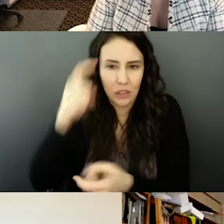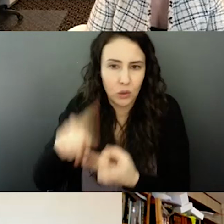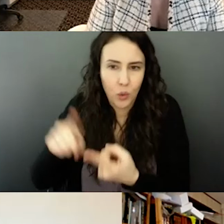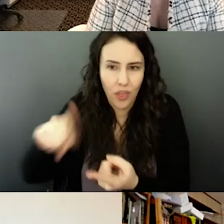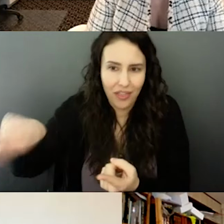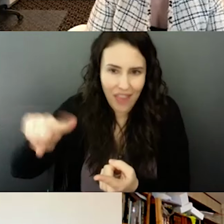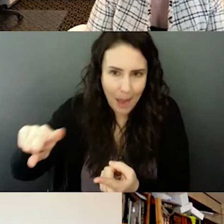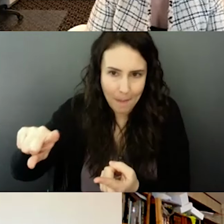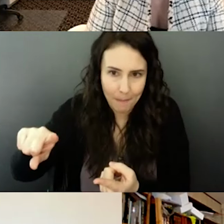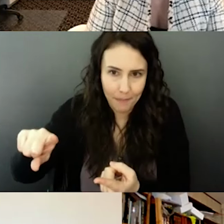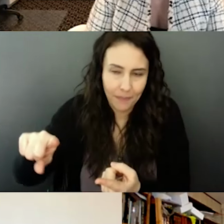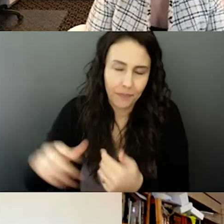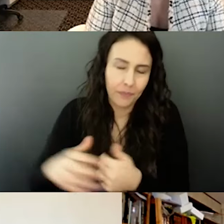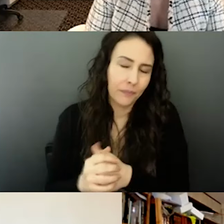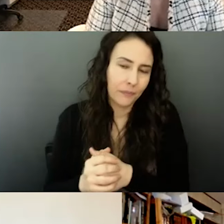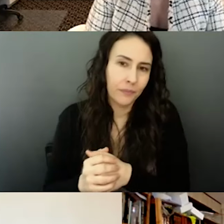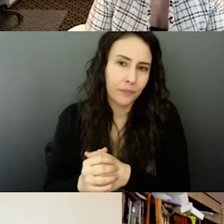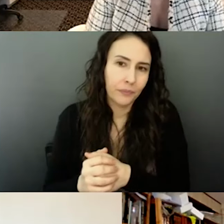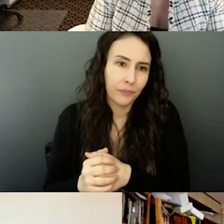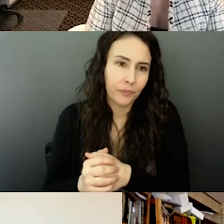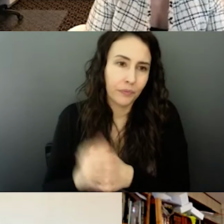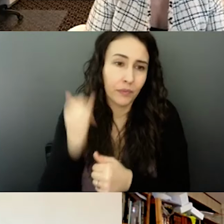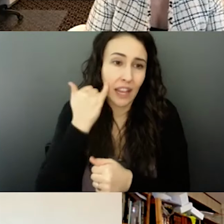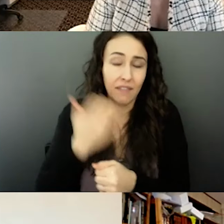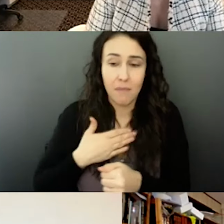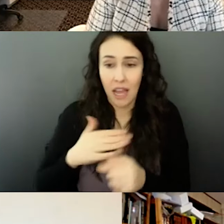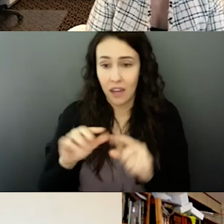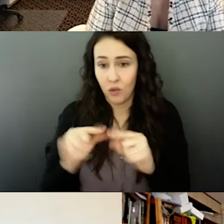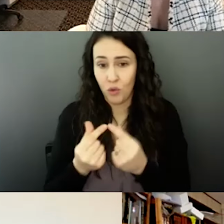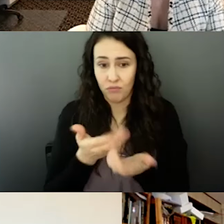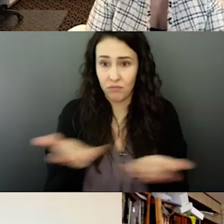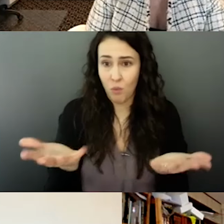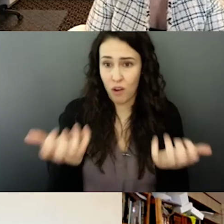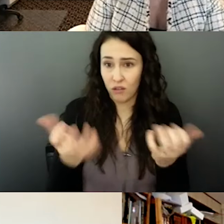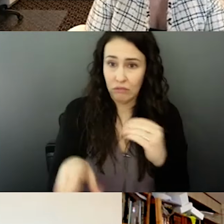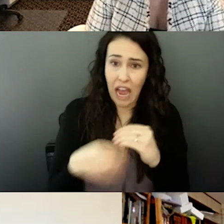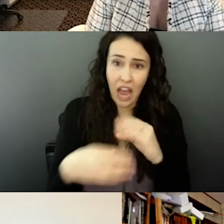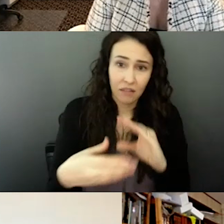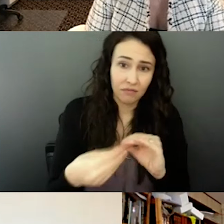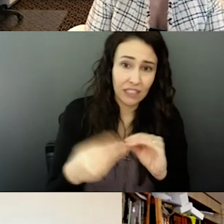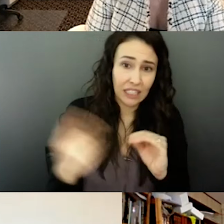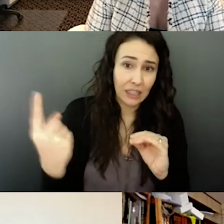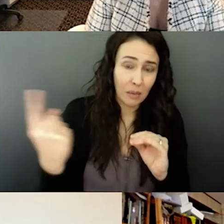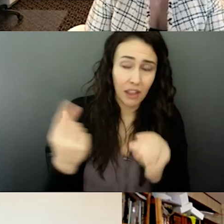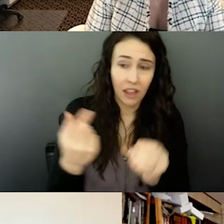final reflection. If my group mates want to add anything, feel free.